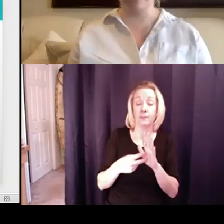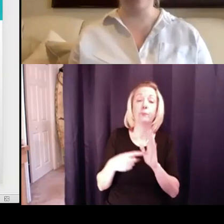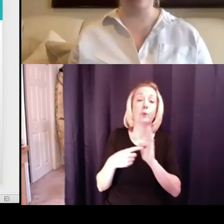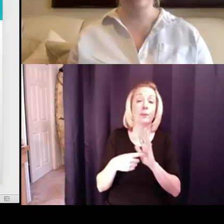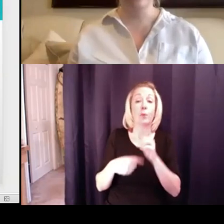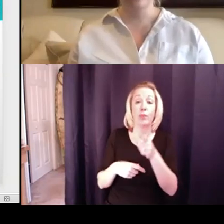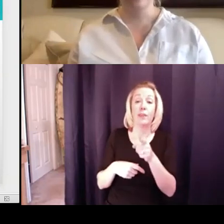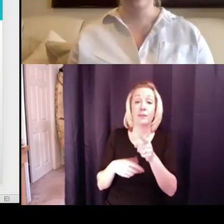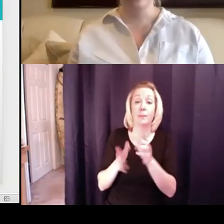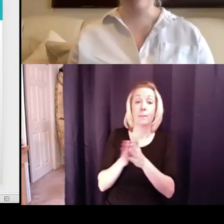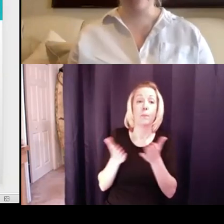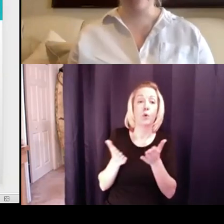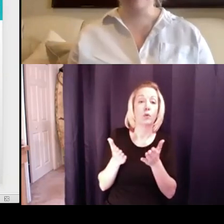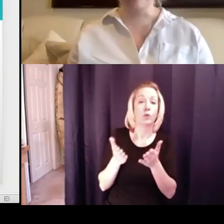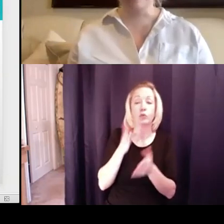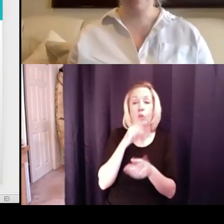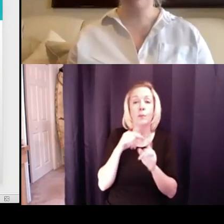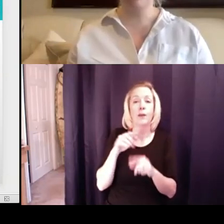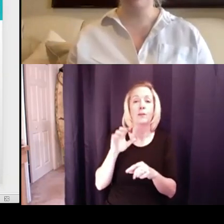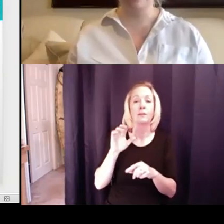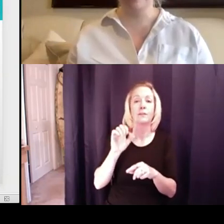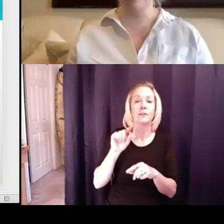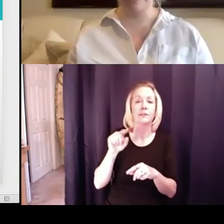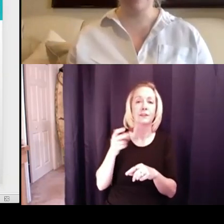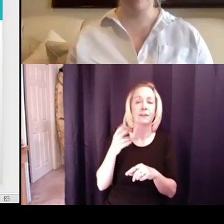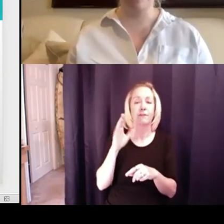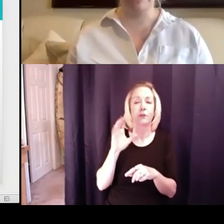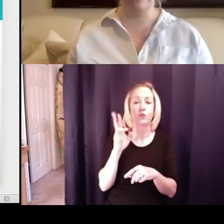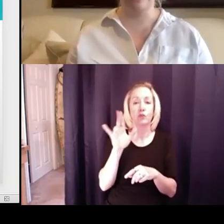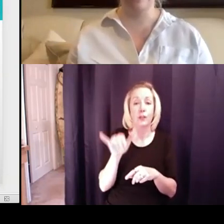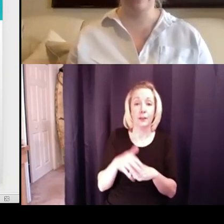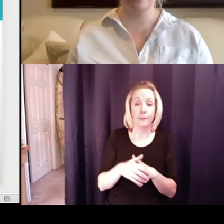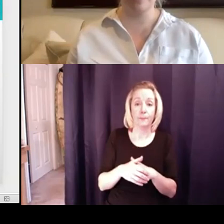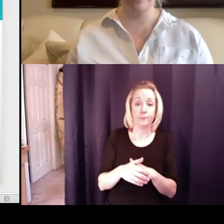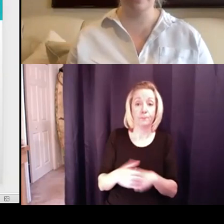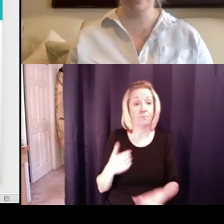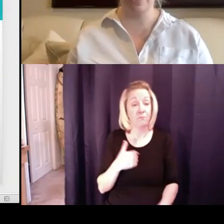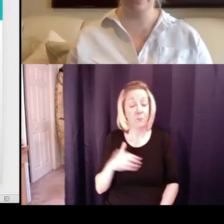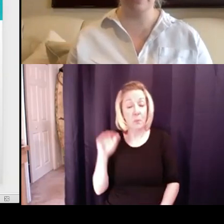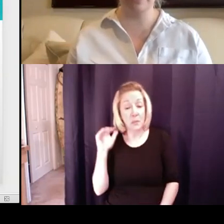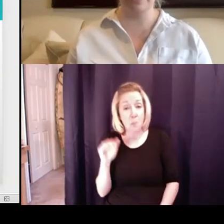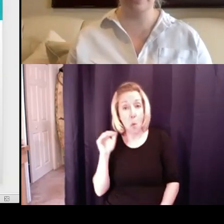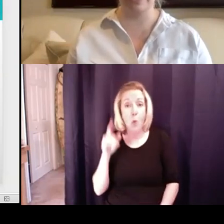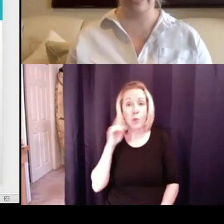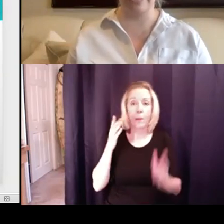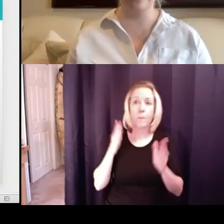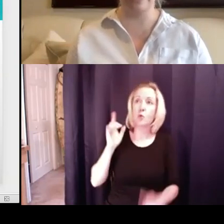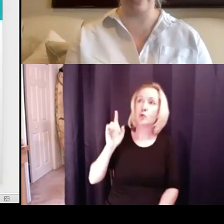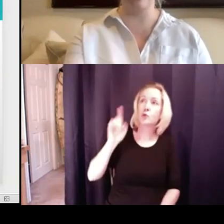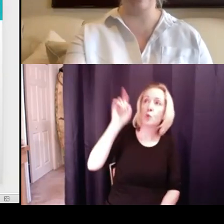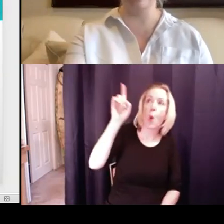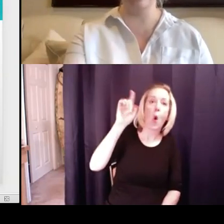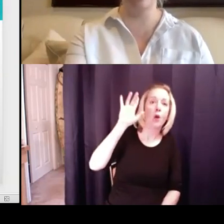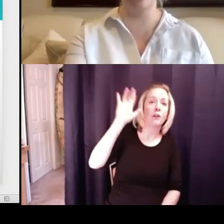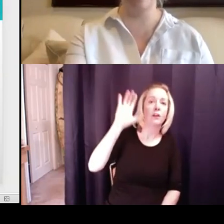Steph Curry, it says, "But I was still small. When you think of a basketball player, you think of someone who's tall enough to reach the clouds, yet I